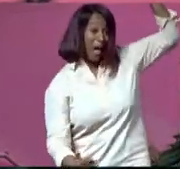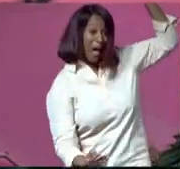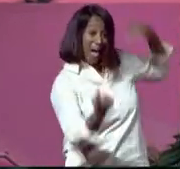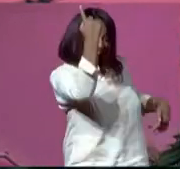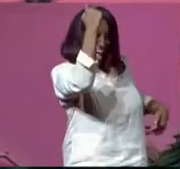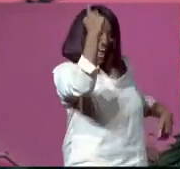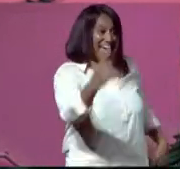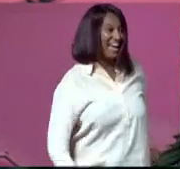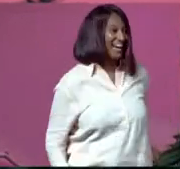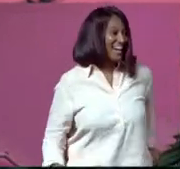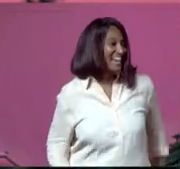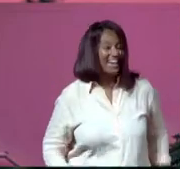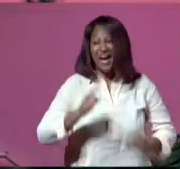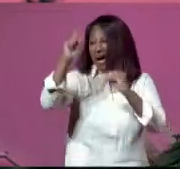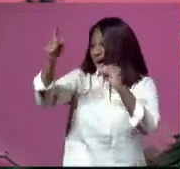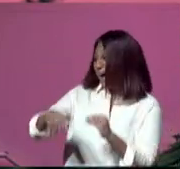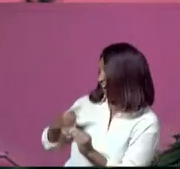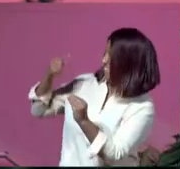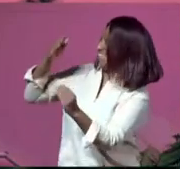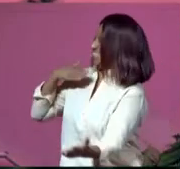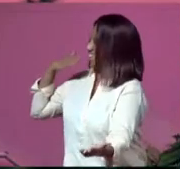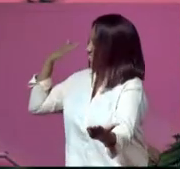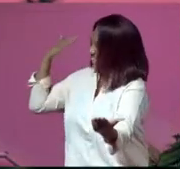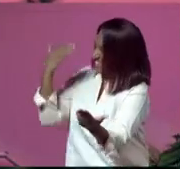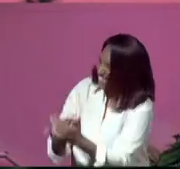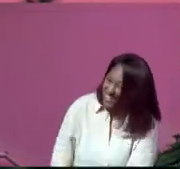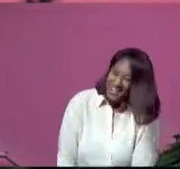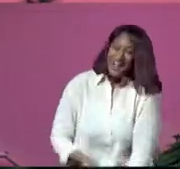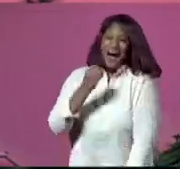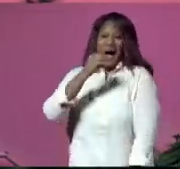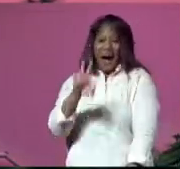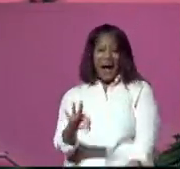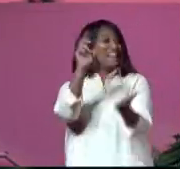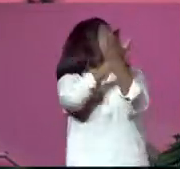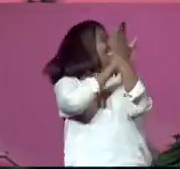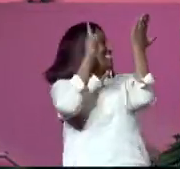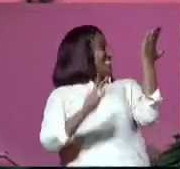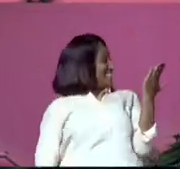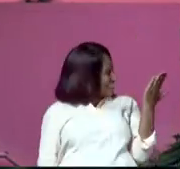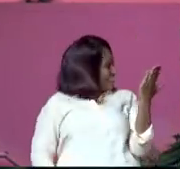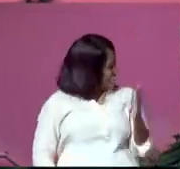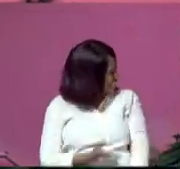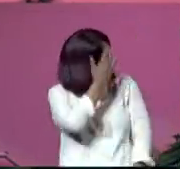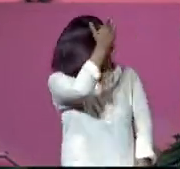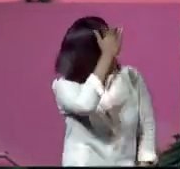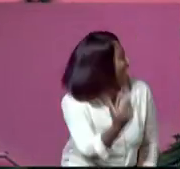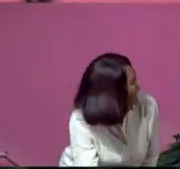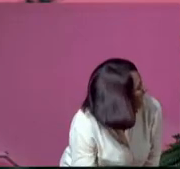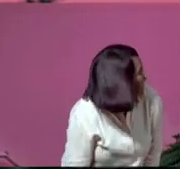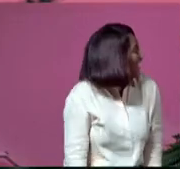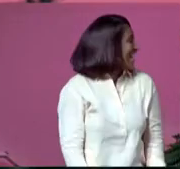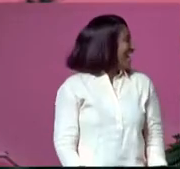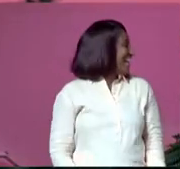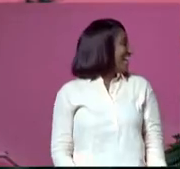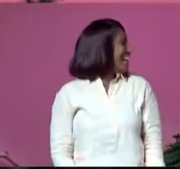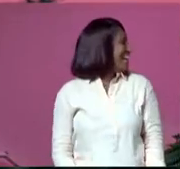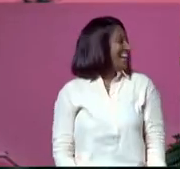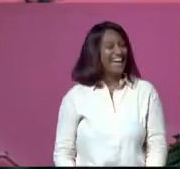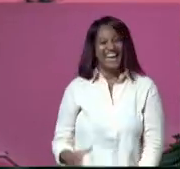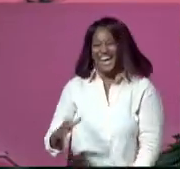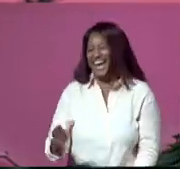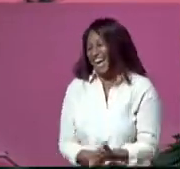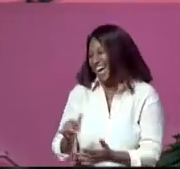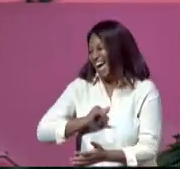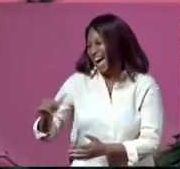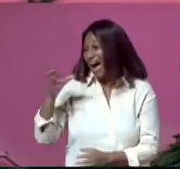Somebody about the goodness of the Lord, because like the old